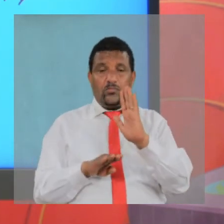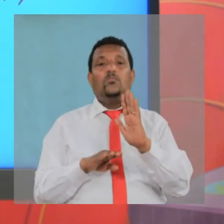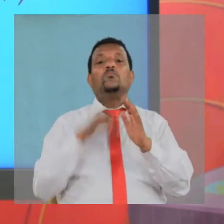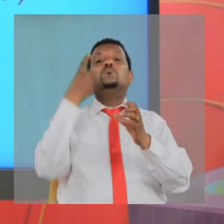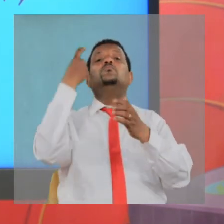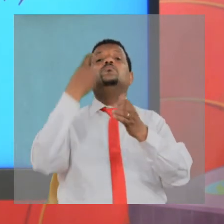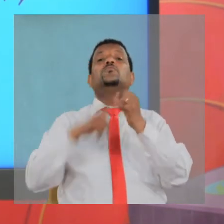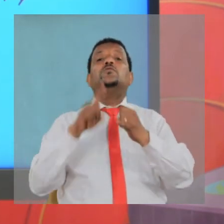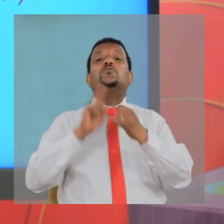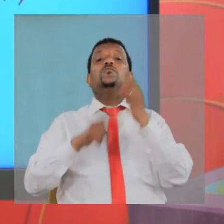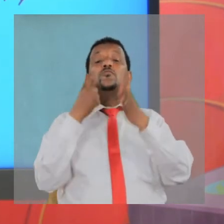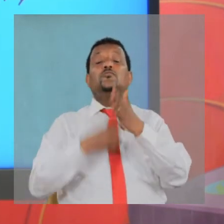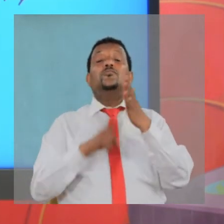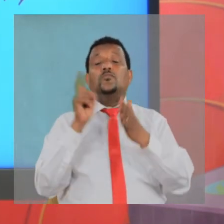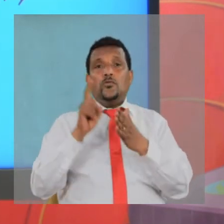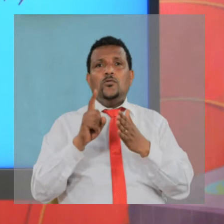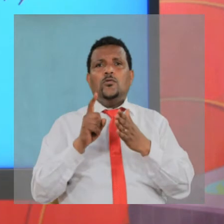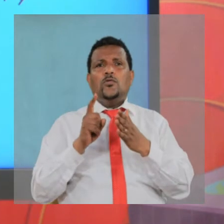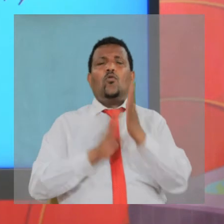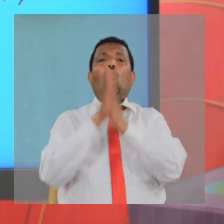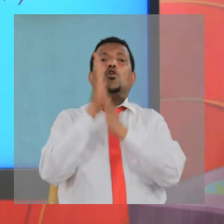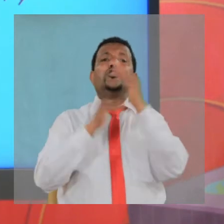result, the quantity demanded